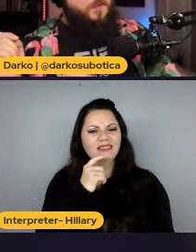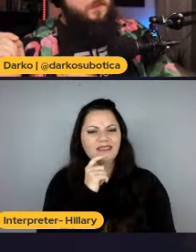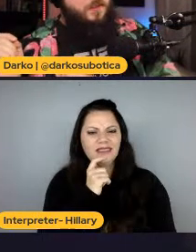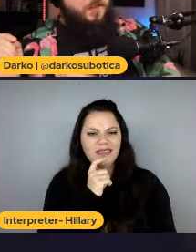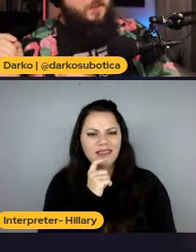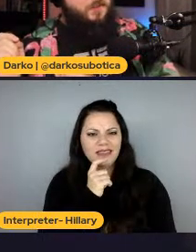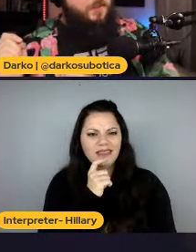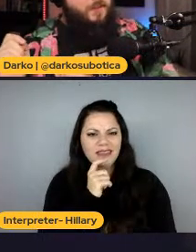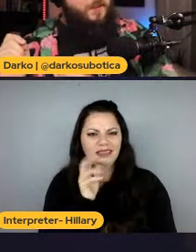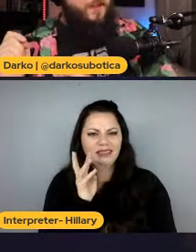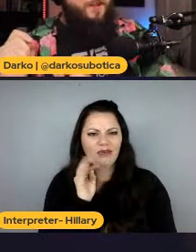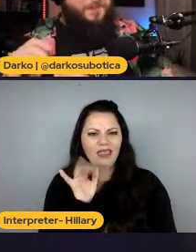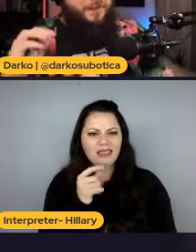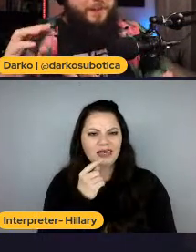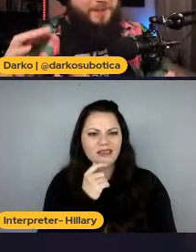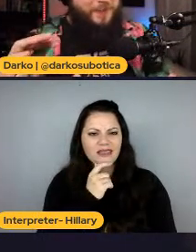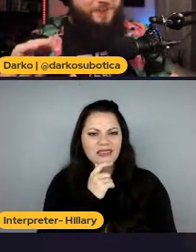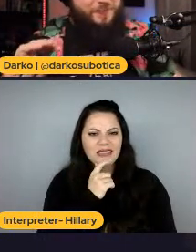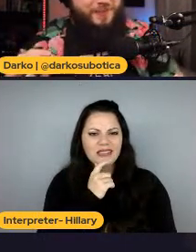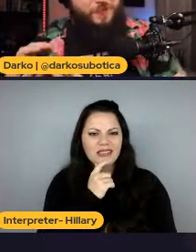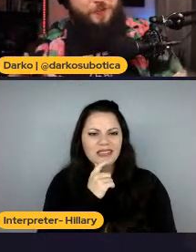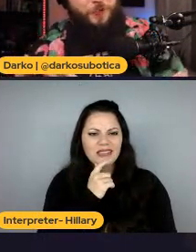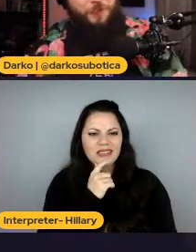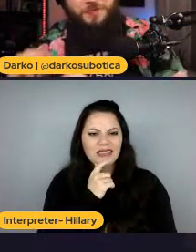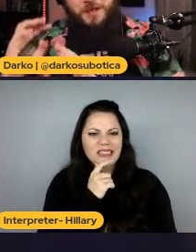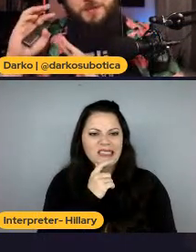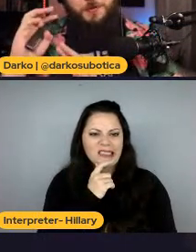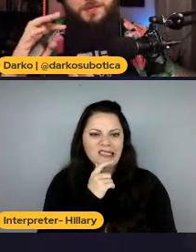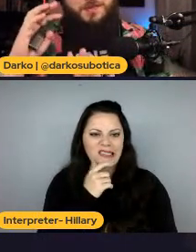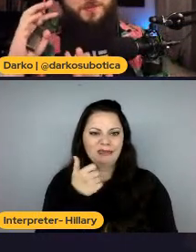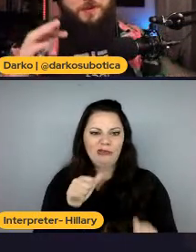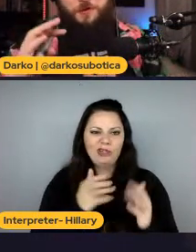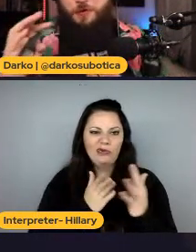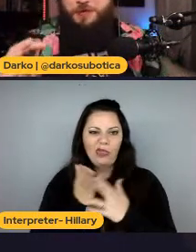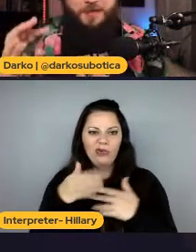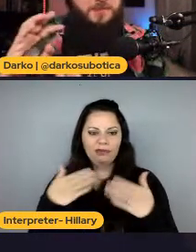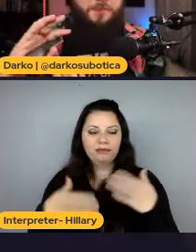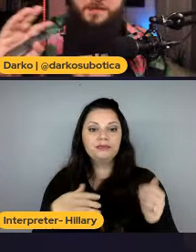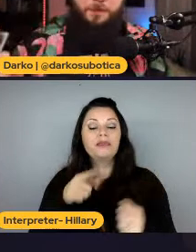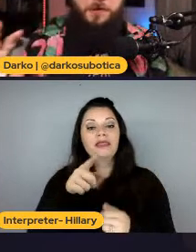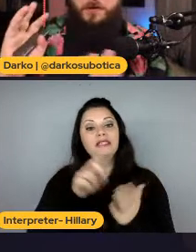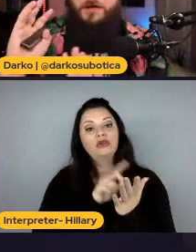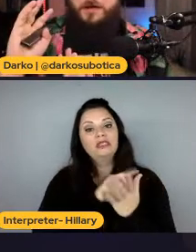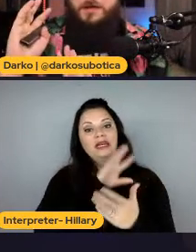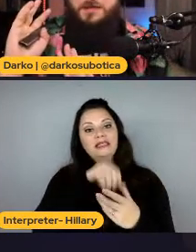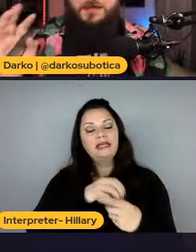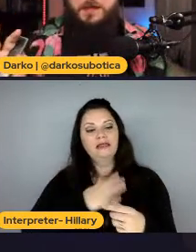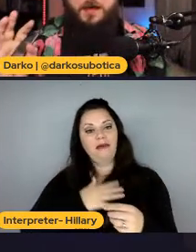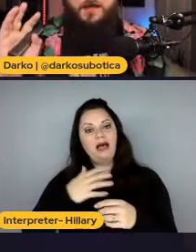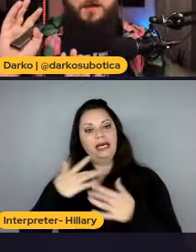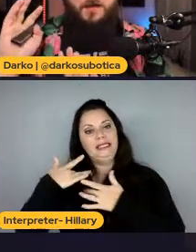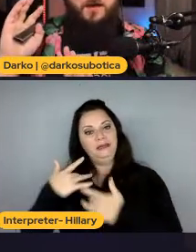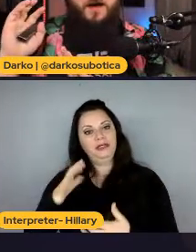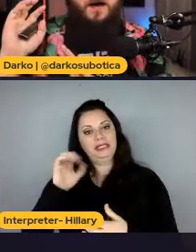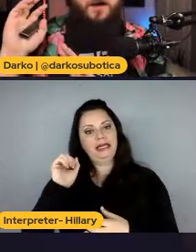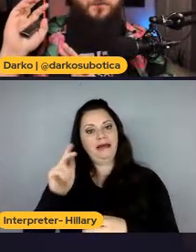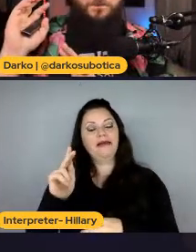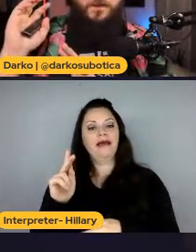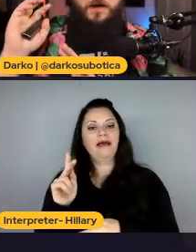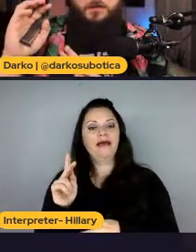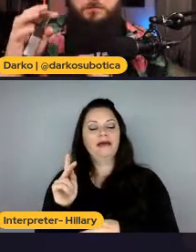well, this kind of sucks. But let's try to go through this. So this directory contains my typical CDK